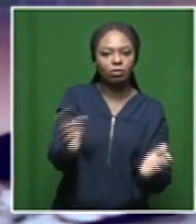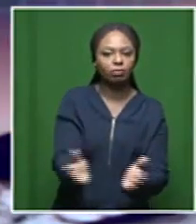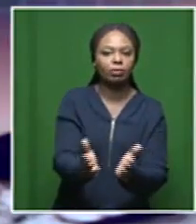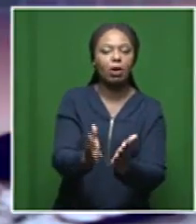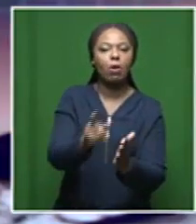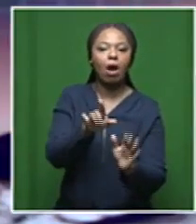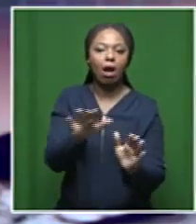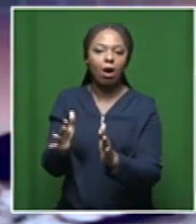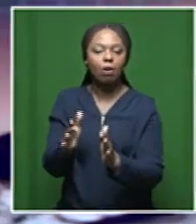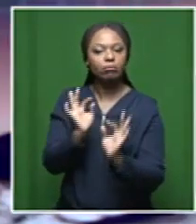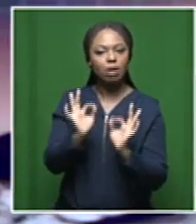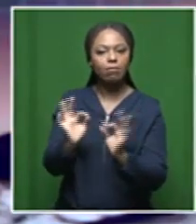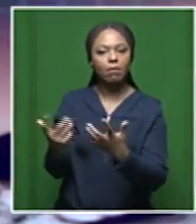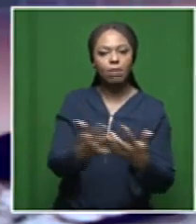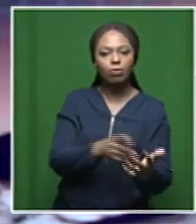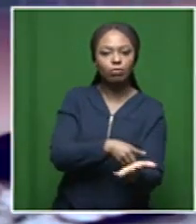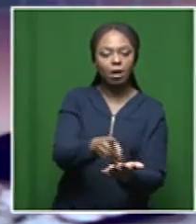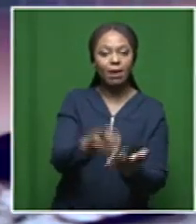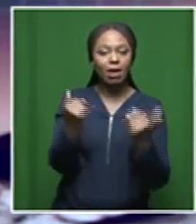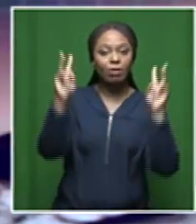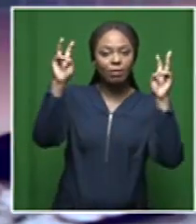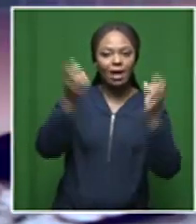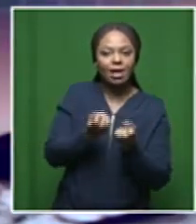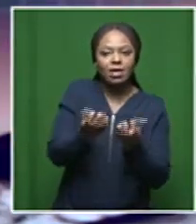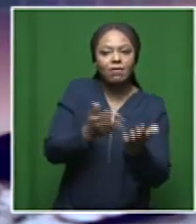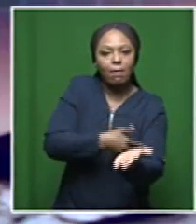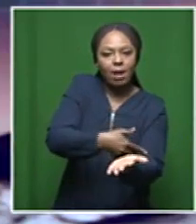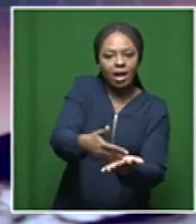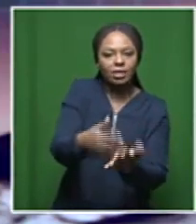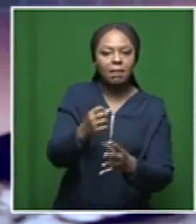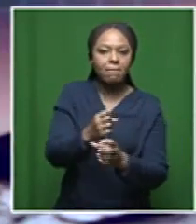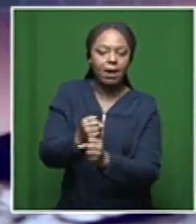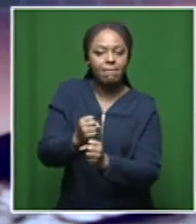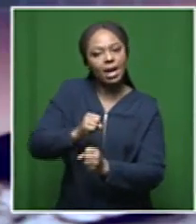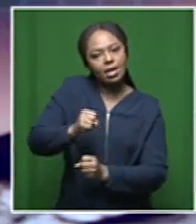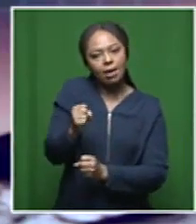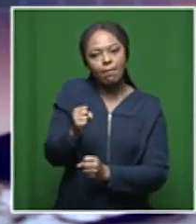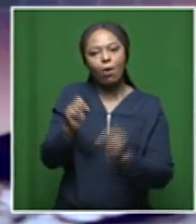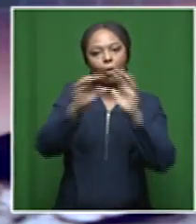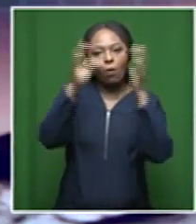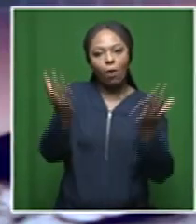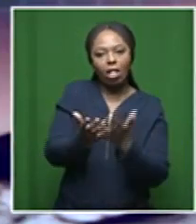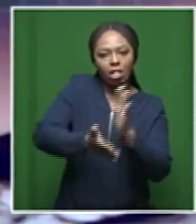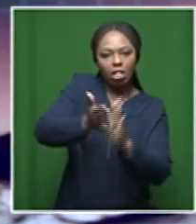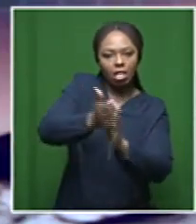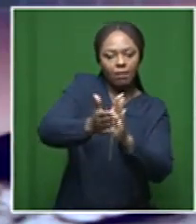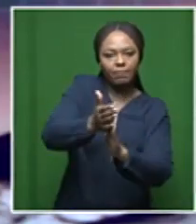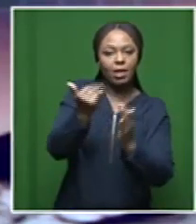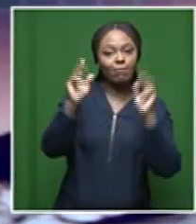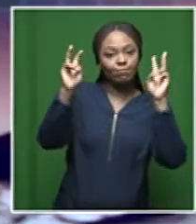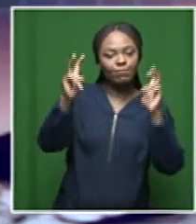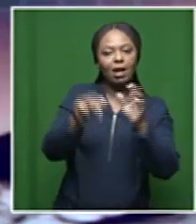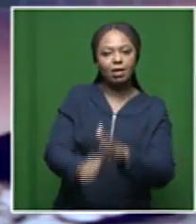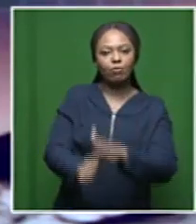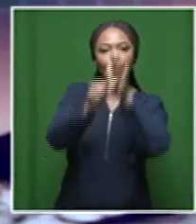suitable donors. The slogan for this year is "Give blood and keep the world beating." It's a slogan that highlights the essential contribution that